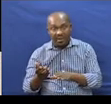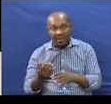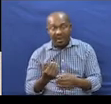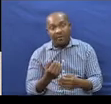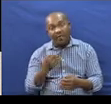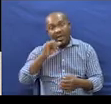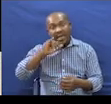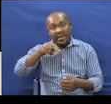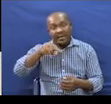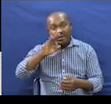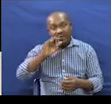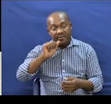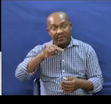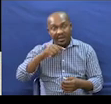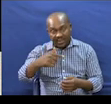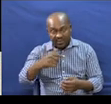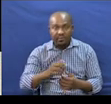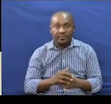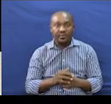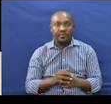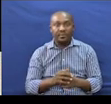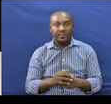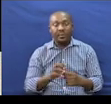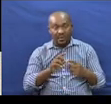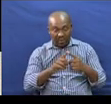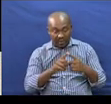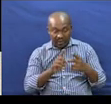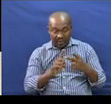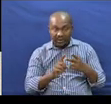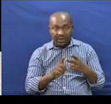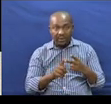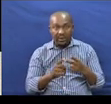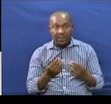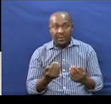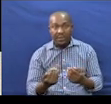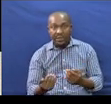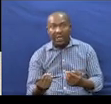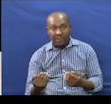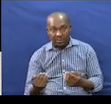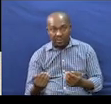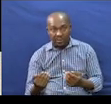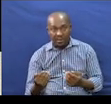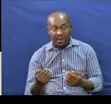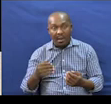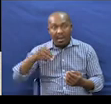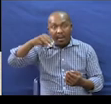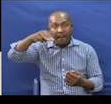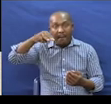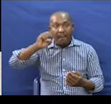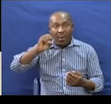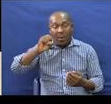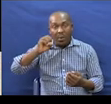who's fail to celebrate their first birthday. But the second one is child mortality rate. These are under